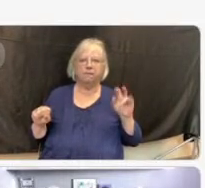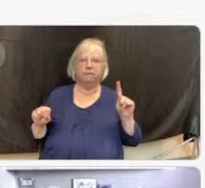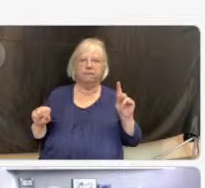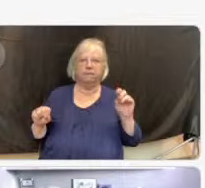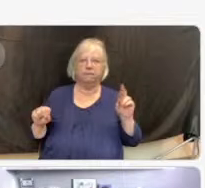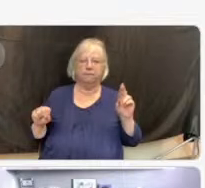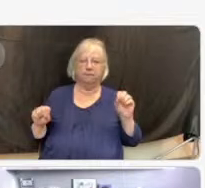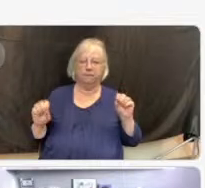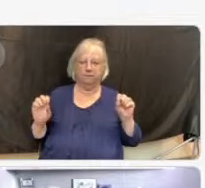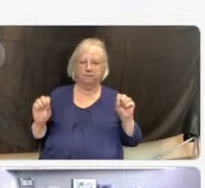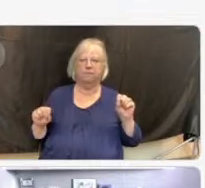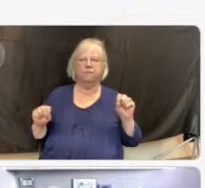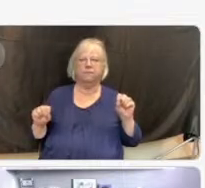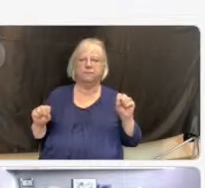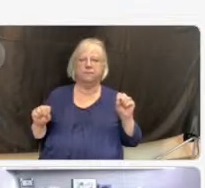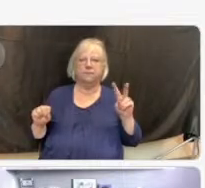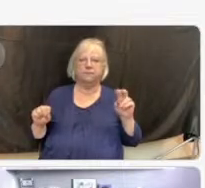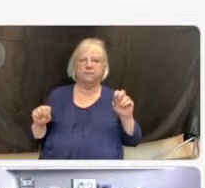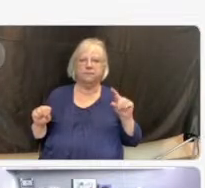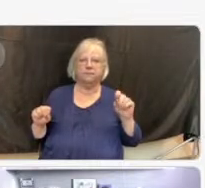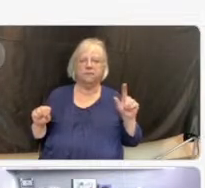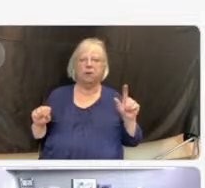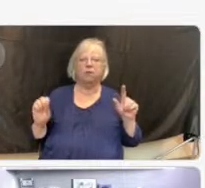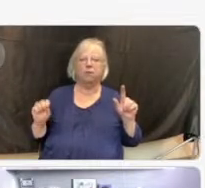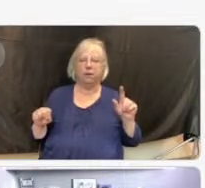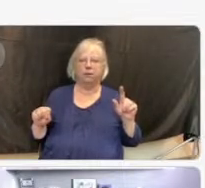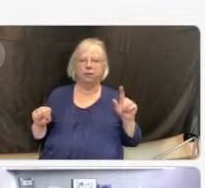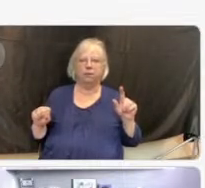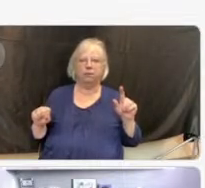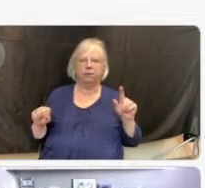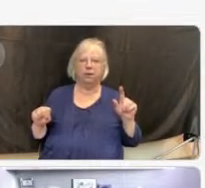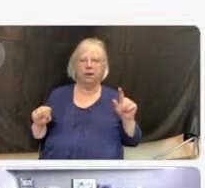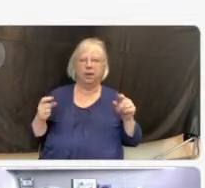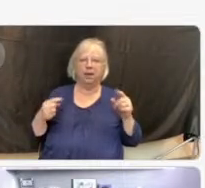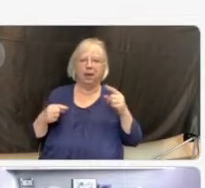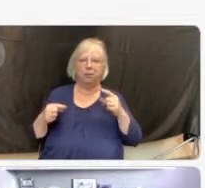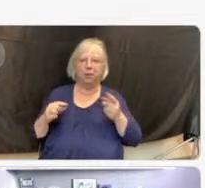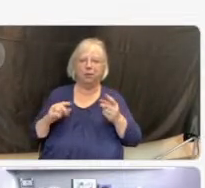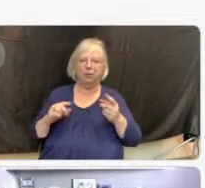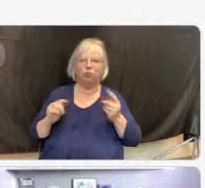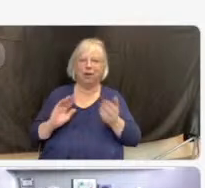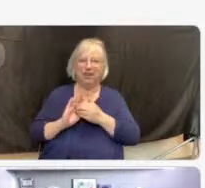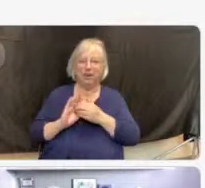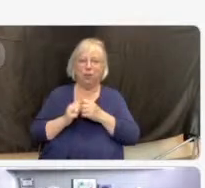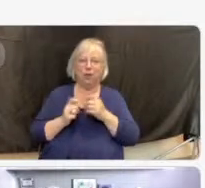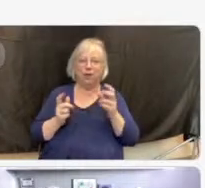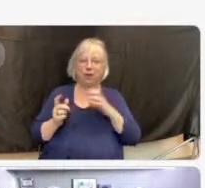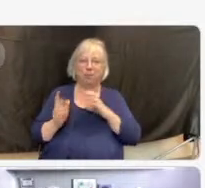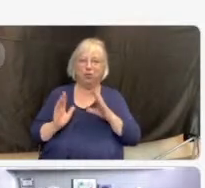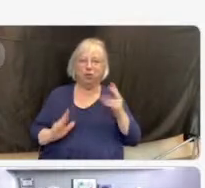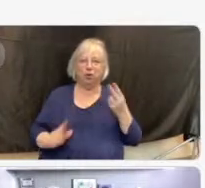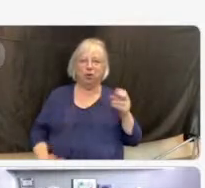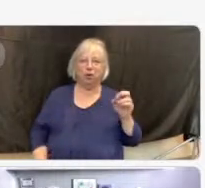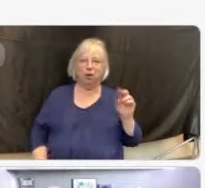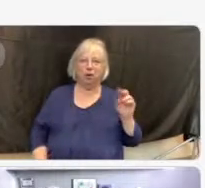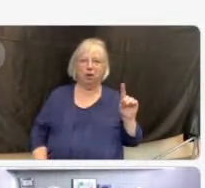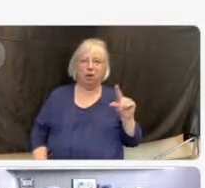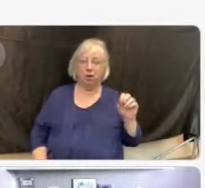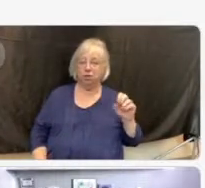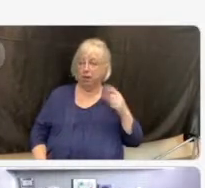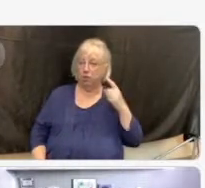Yes. And Vogel? Yes. And can we go back to Commissioner Hodge one more time? Yes, sir. Commissioner Hodge, can you hear me?